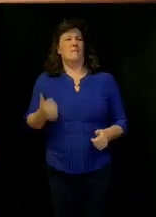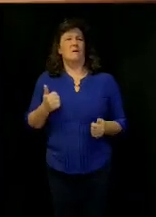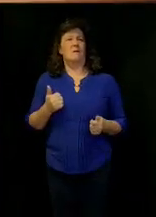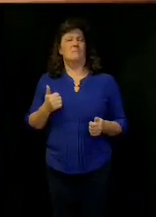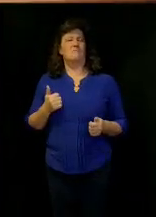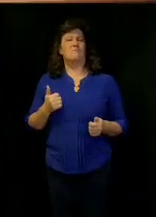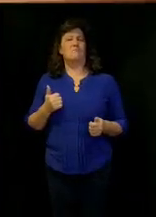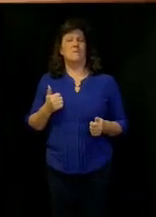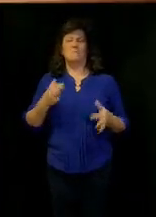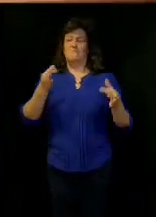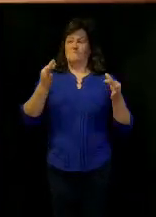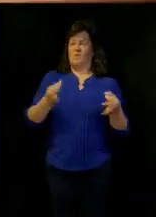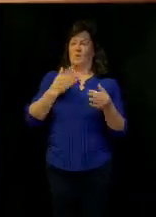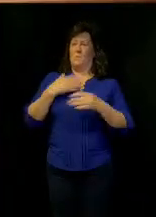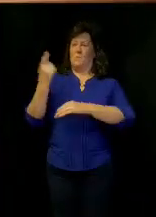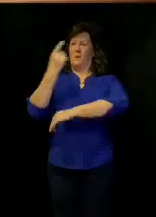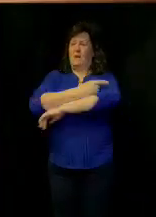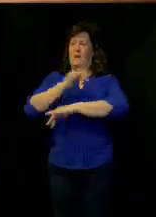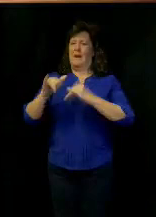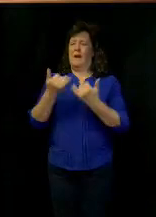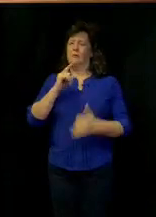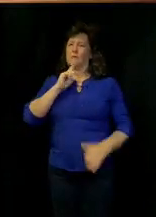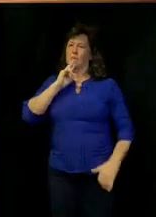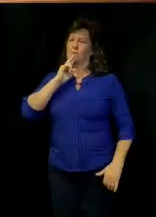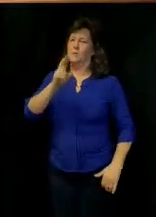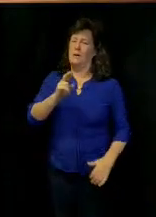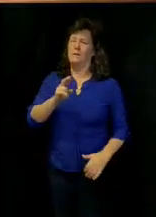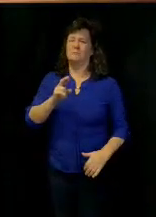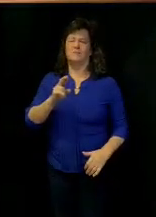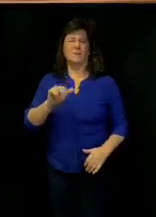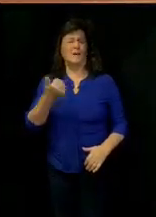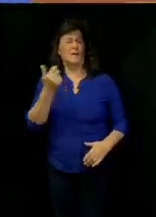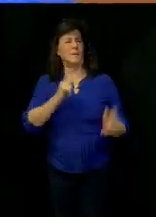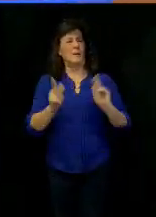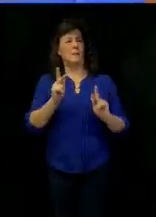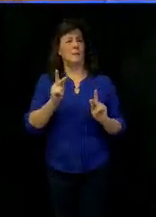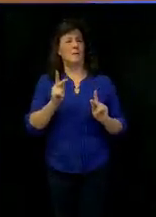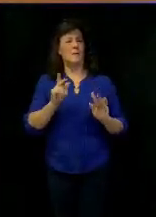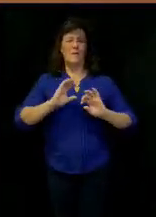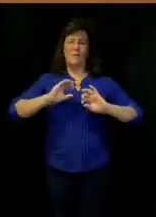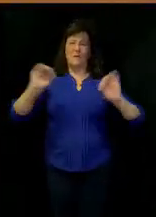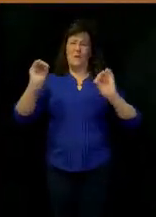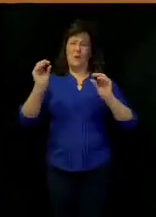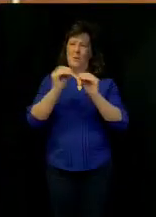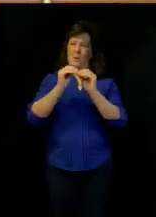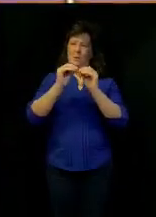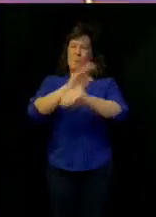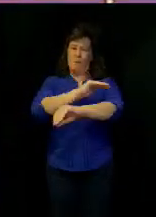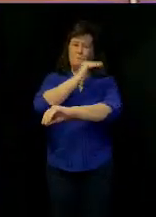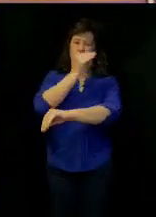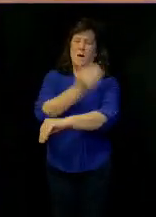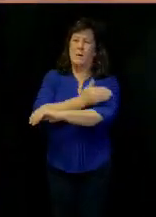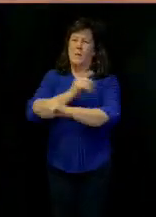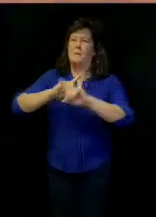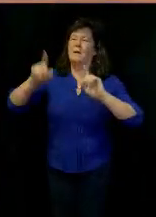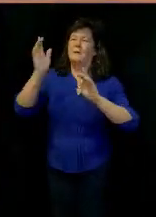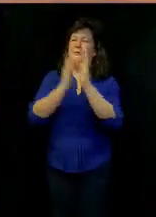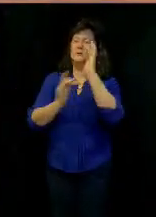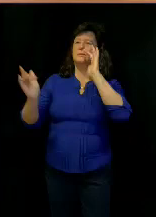my day and how I respond to people? And what I, listen, nothing should have that type of power in my life except for Jesus, and that is